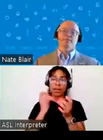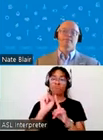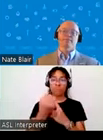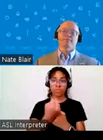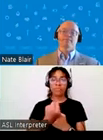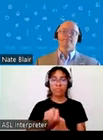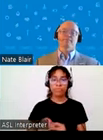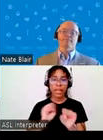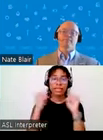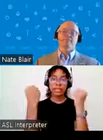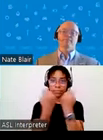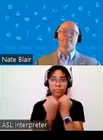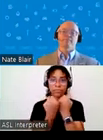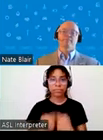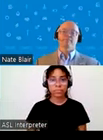please.